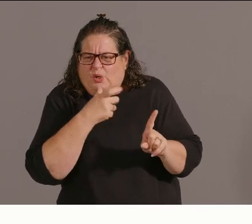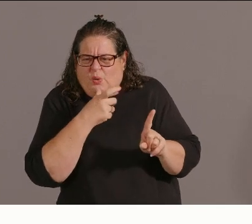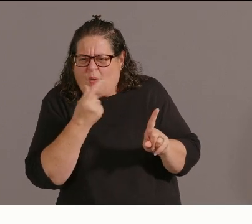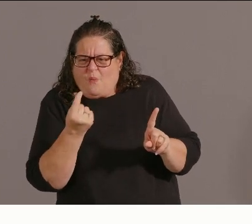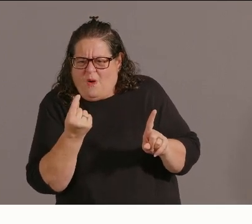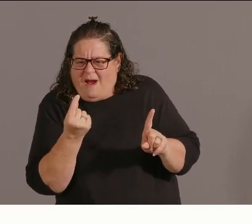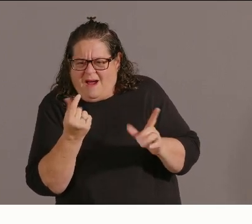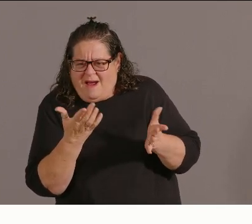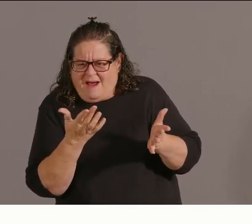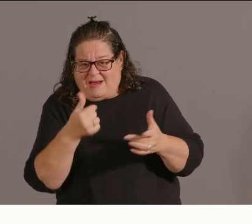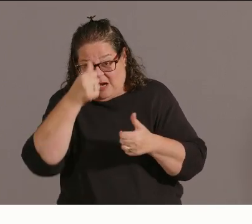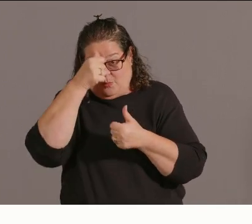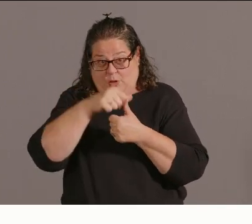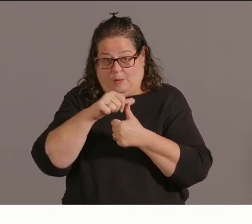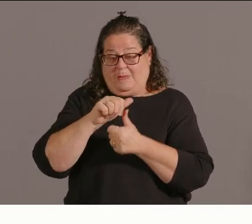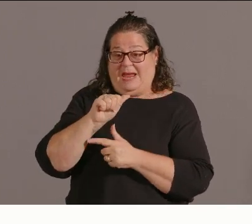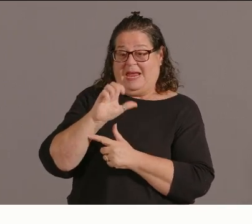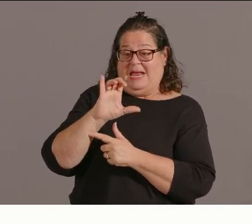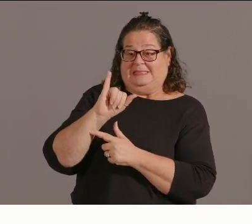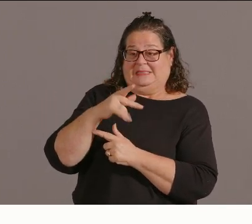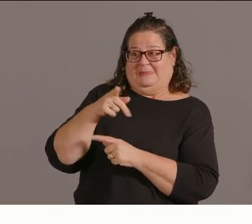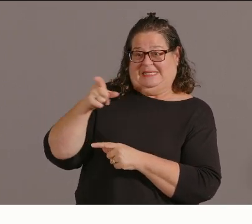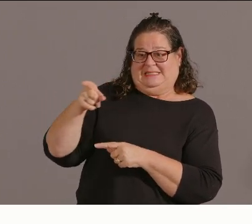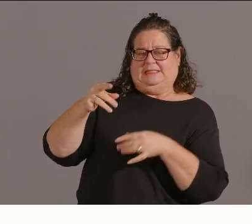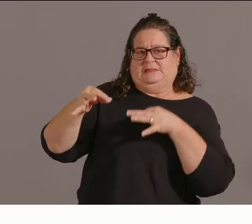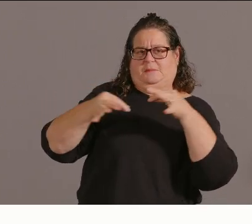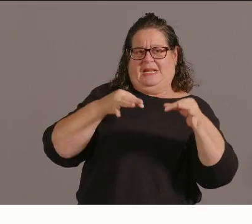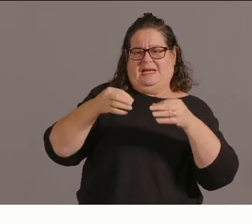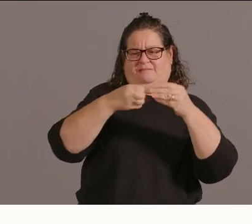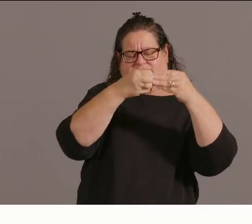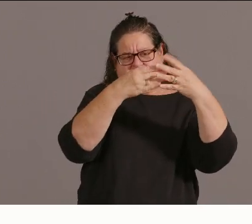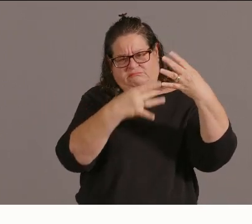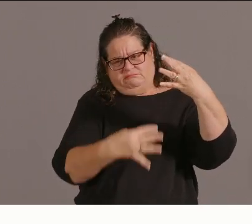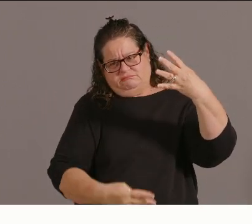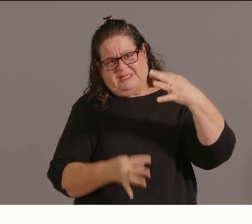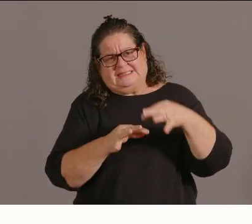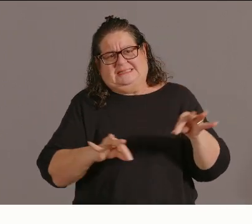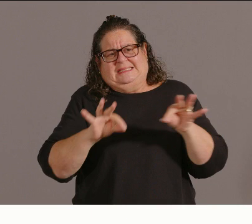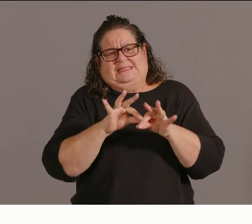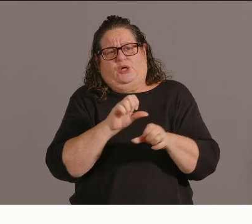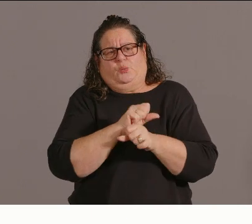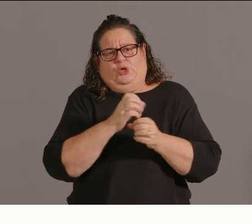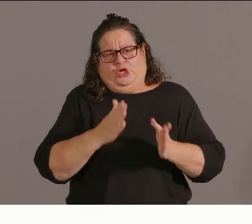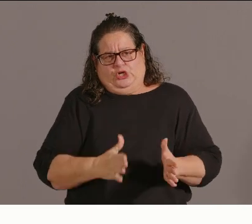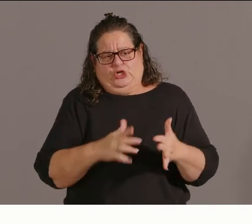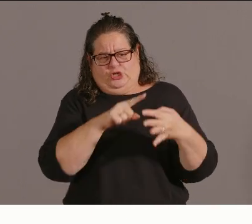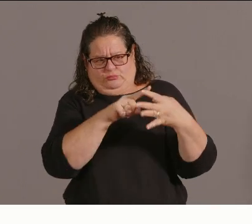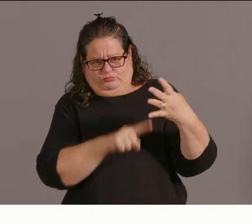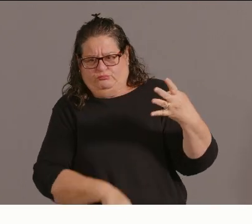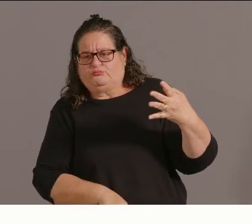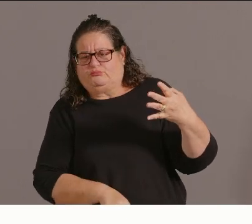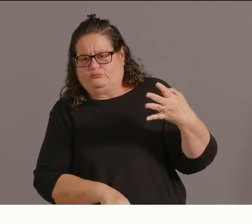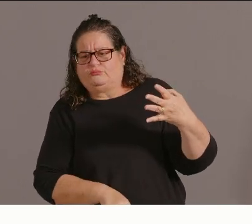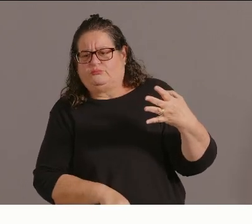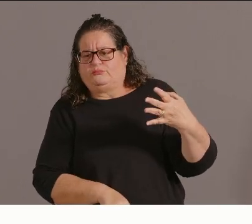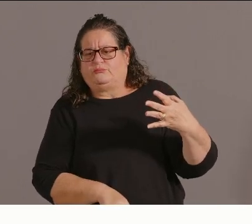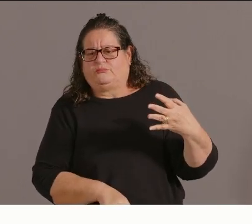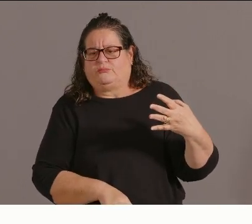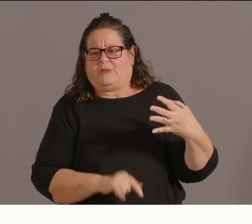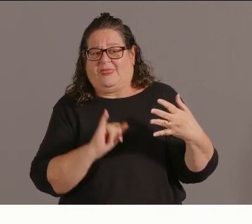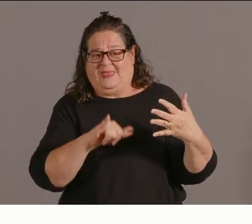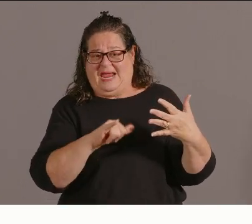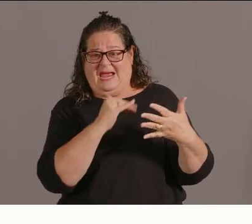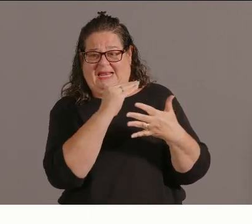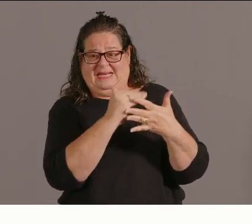a definition of a long list of essential workers. We included those in Arizona, as well as